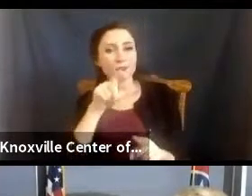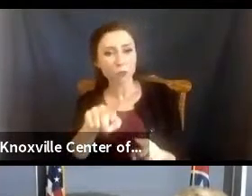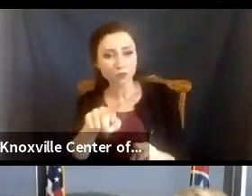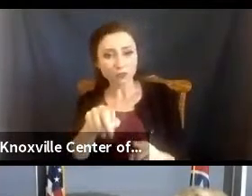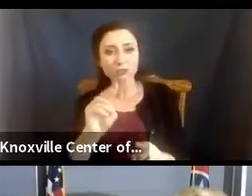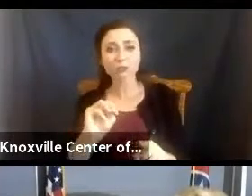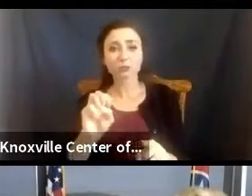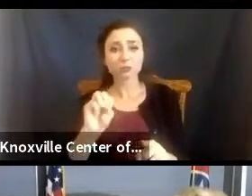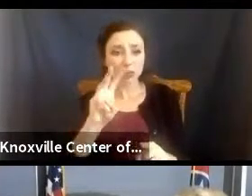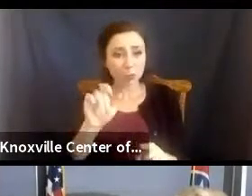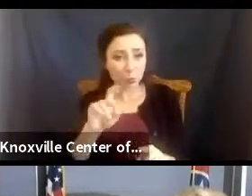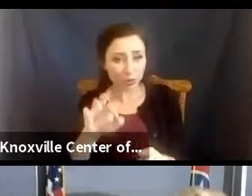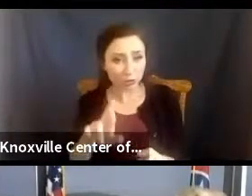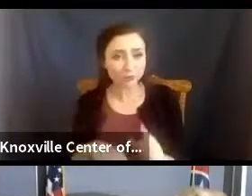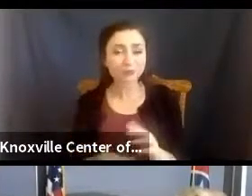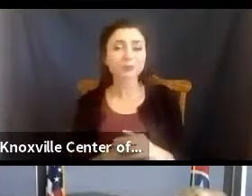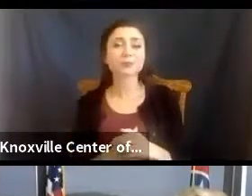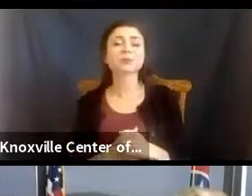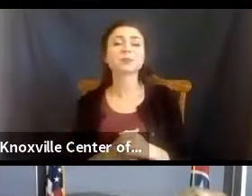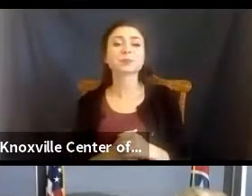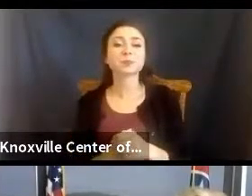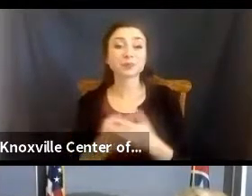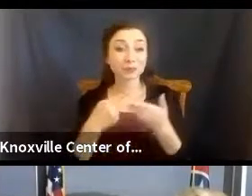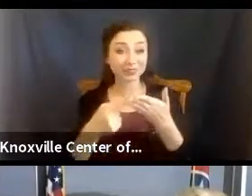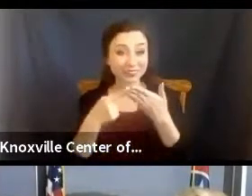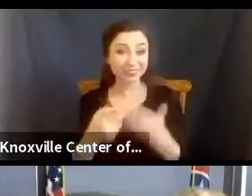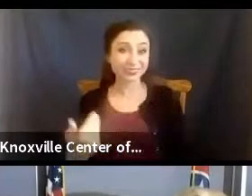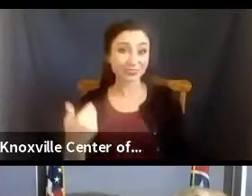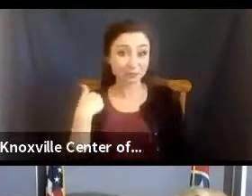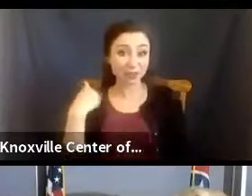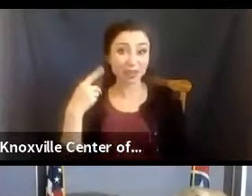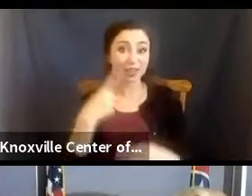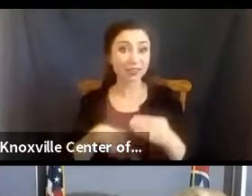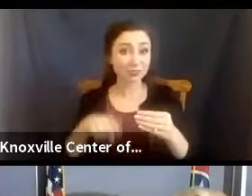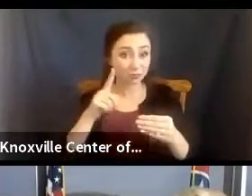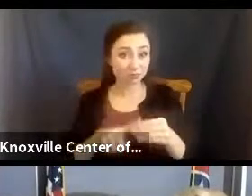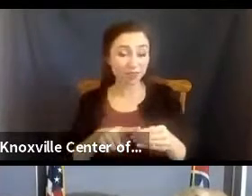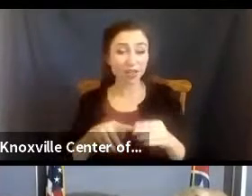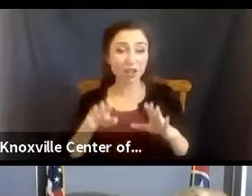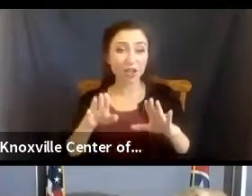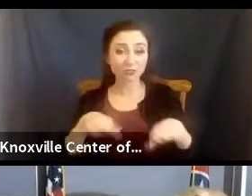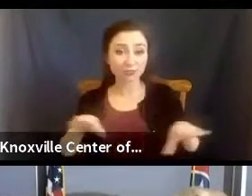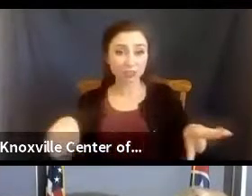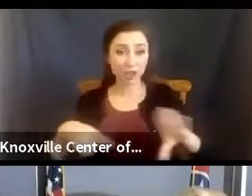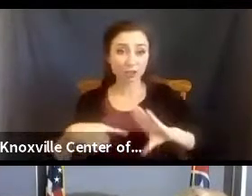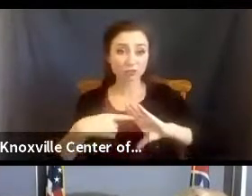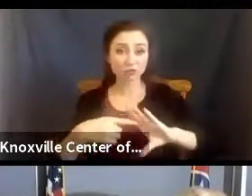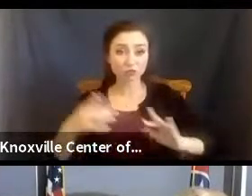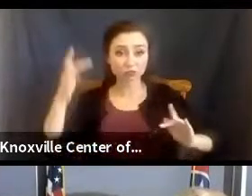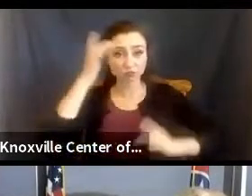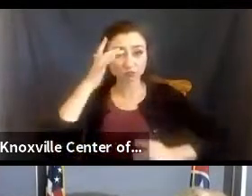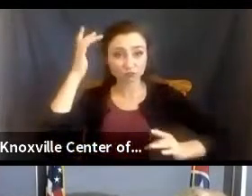Wagner. We've talked in the past about how when a child presents with illness,